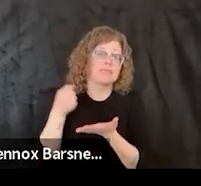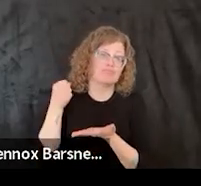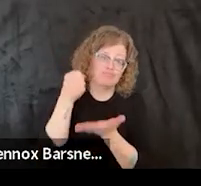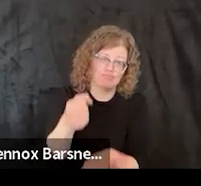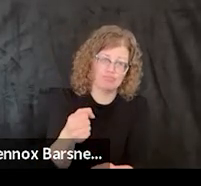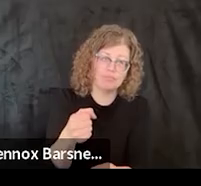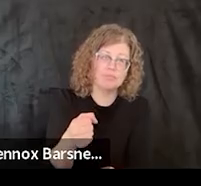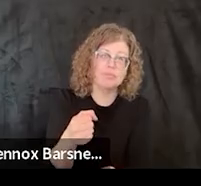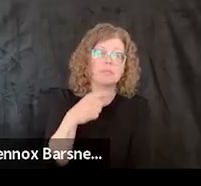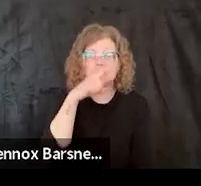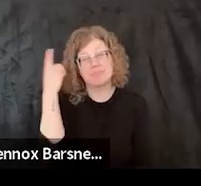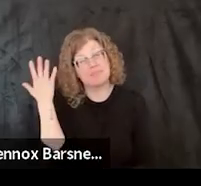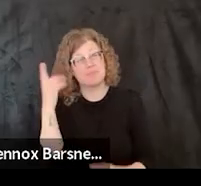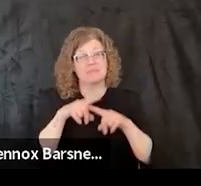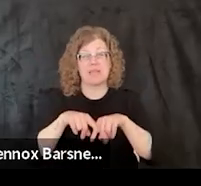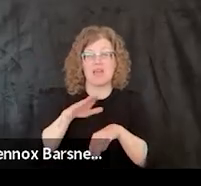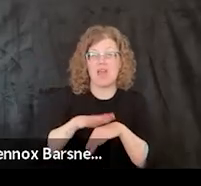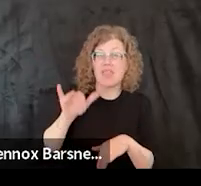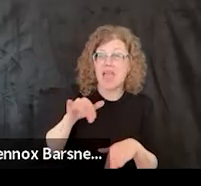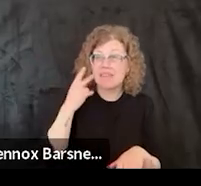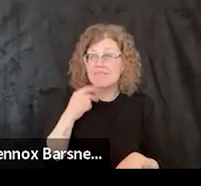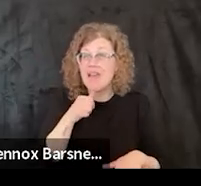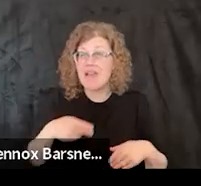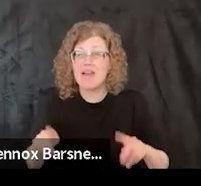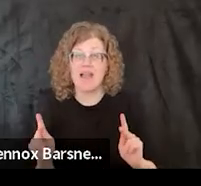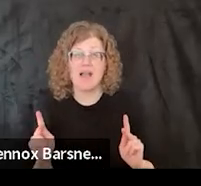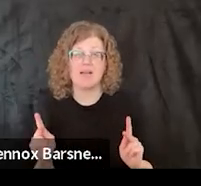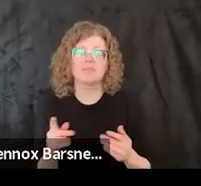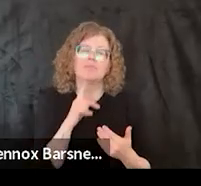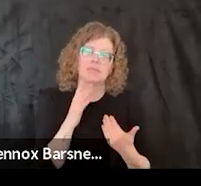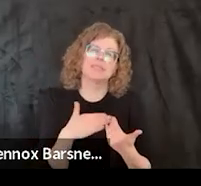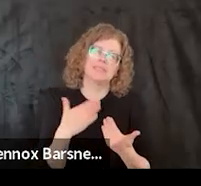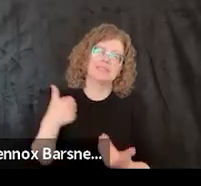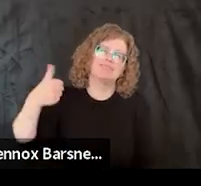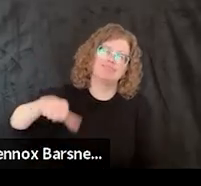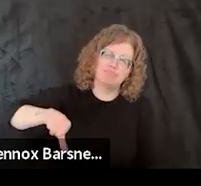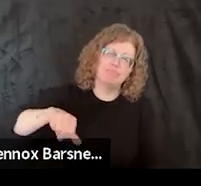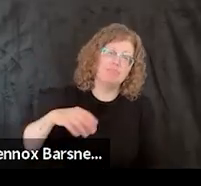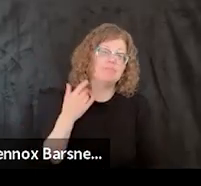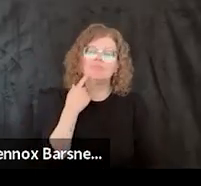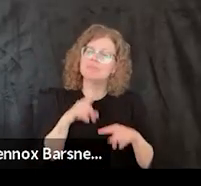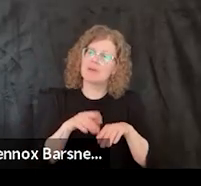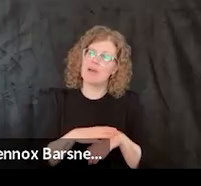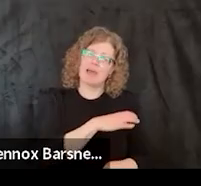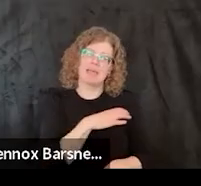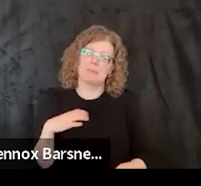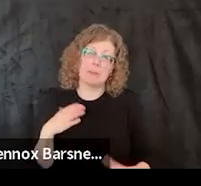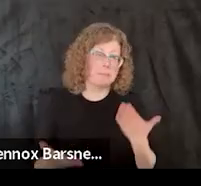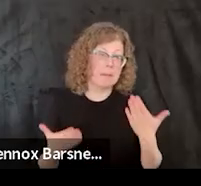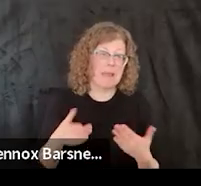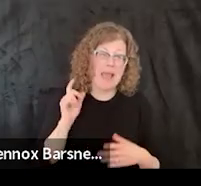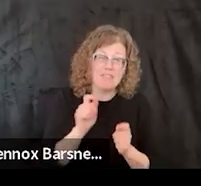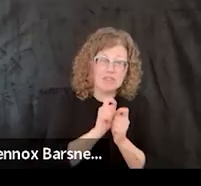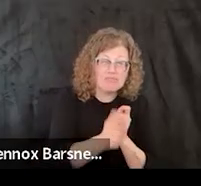ineligible expenses within a project budget, or if a majority of the committee recommended less for a specific reason. For